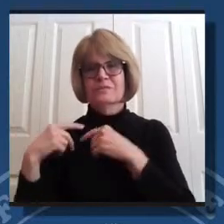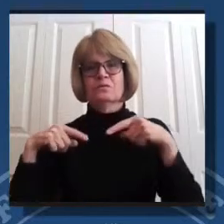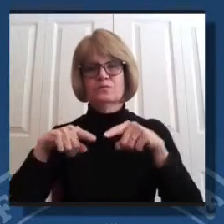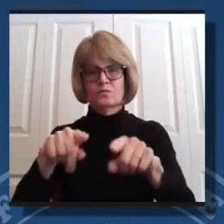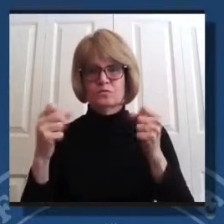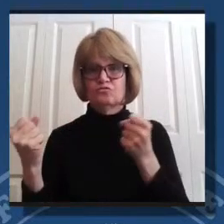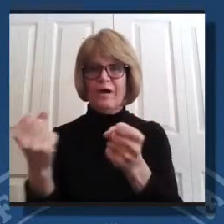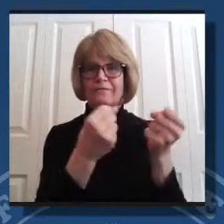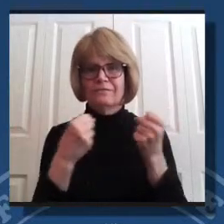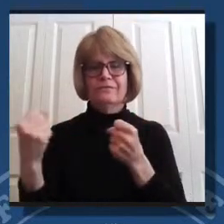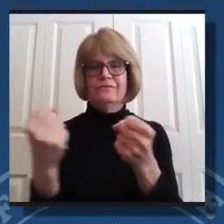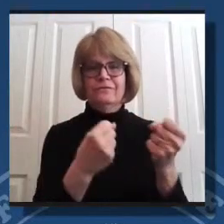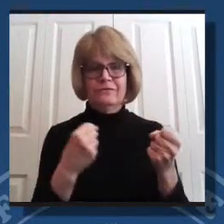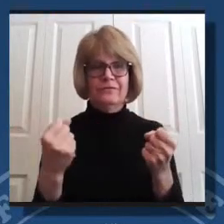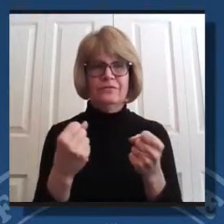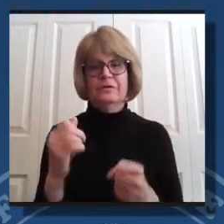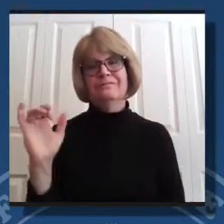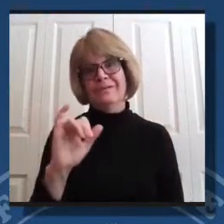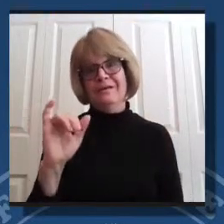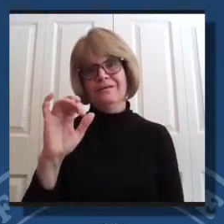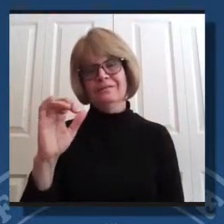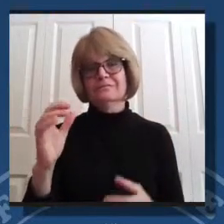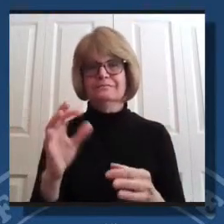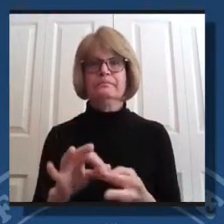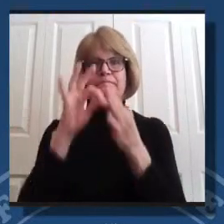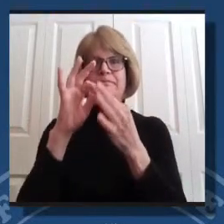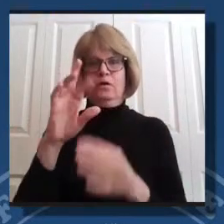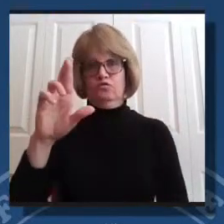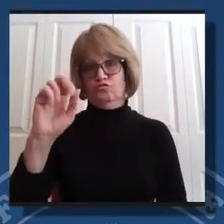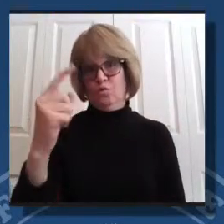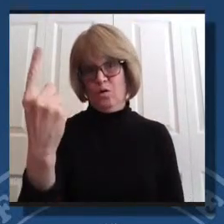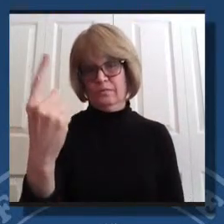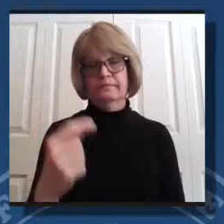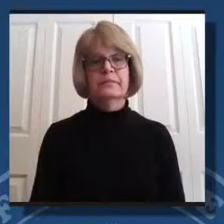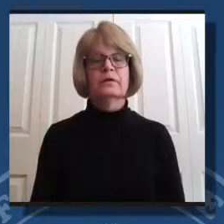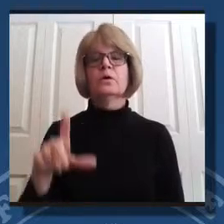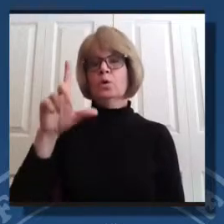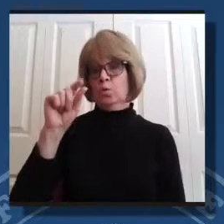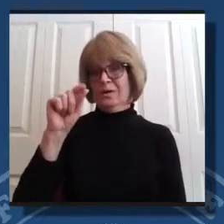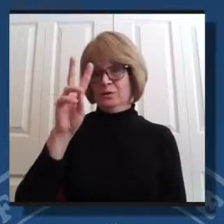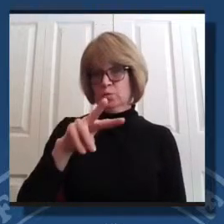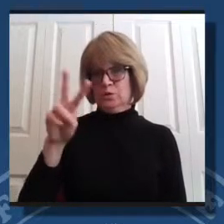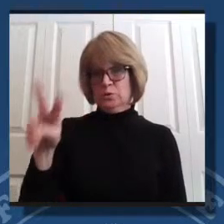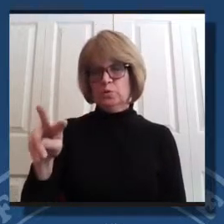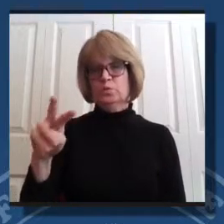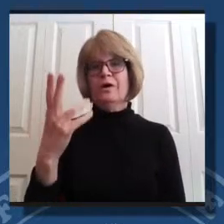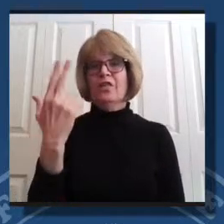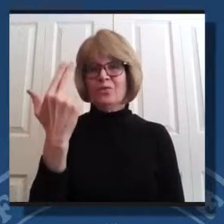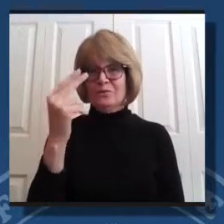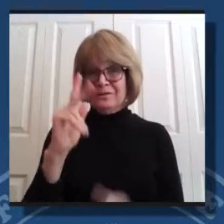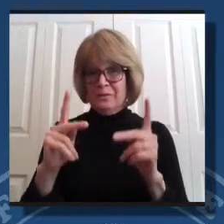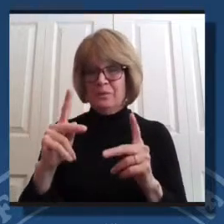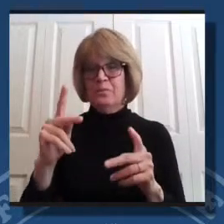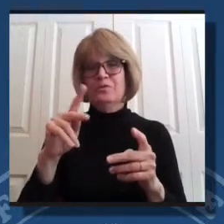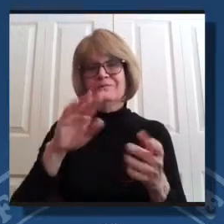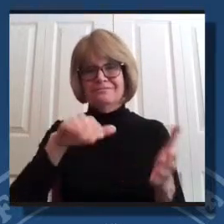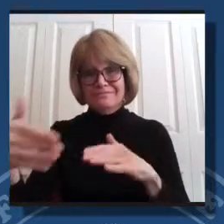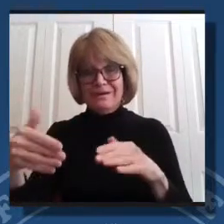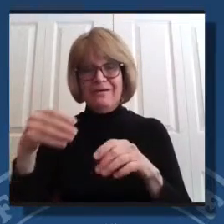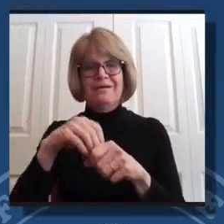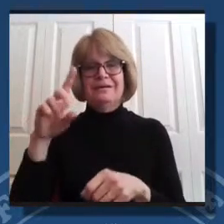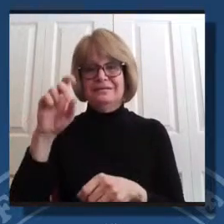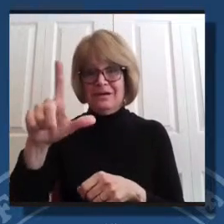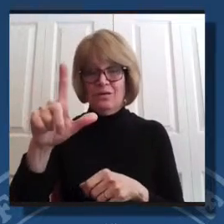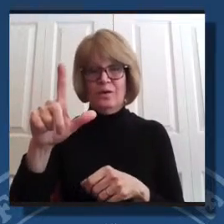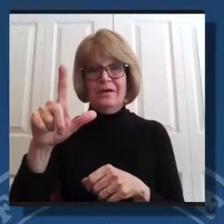particularly roadways like Route 1. In 2022, 13 people were killed in Delaware while in or